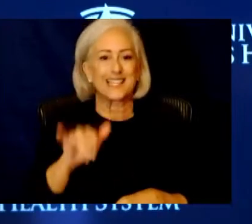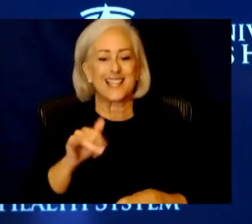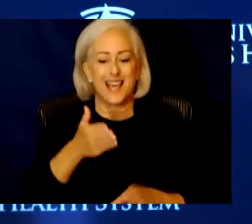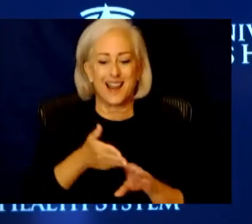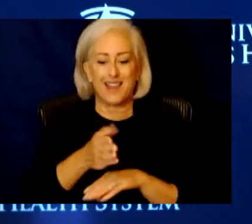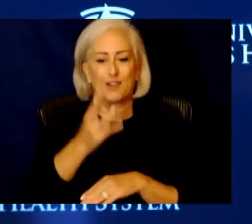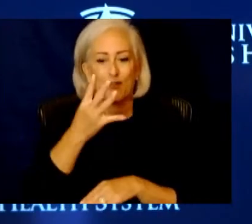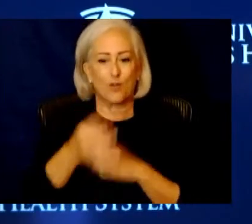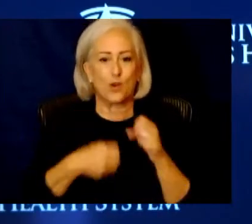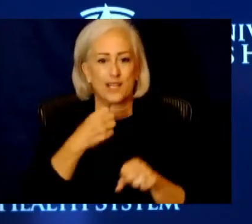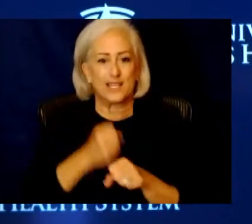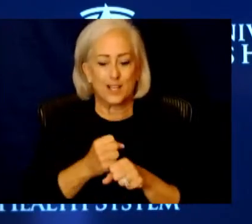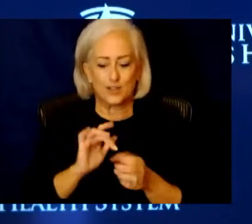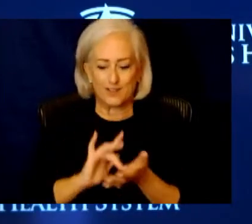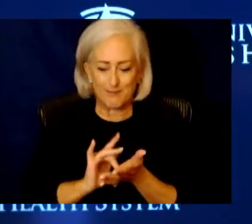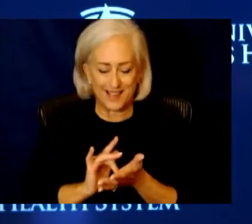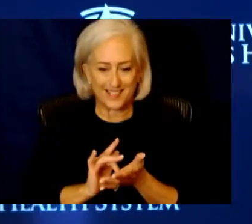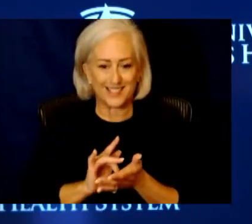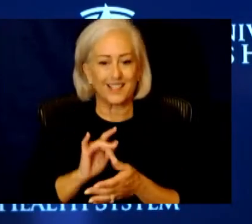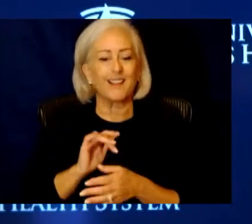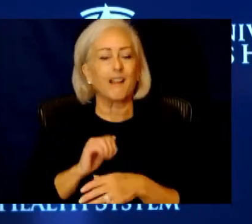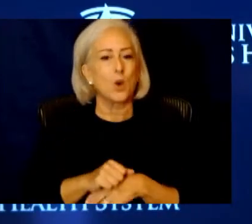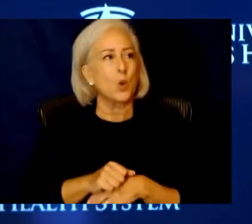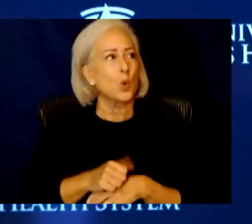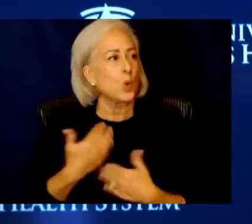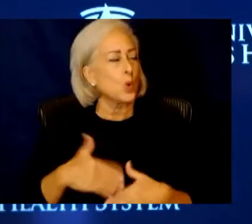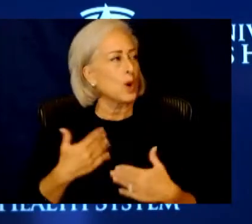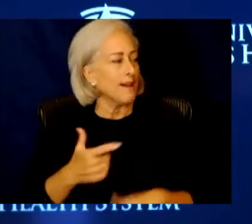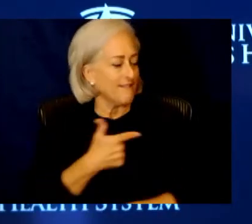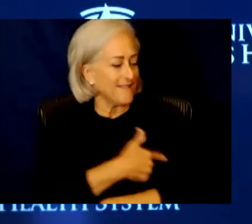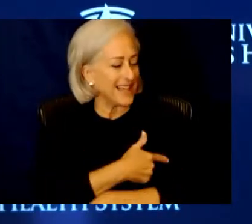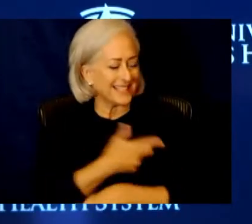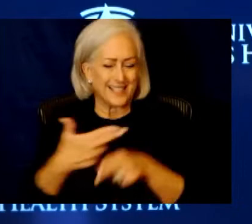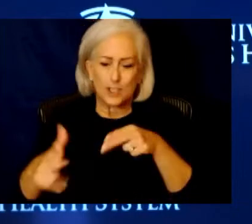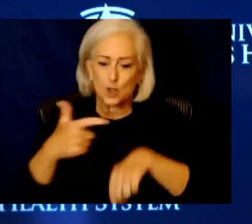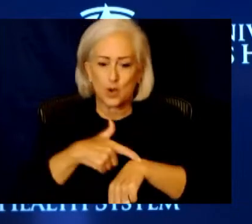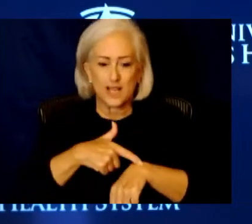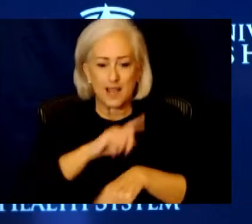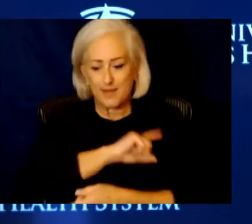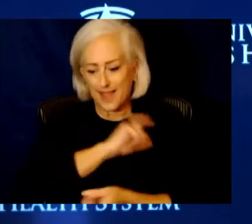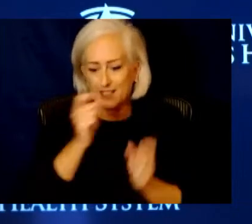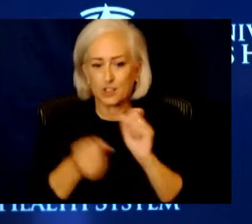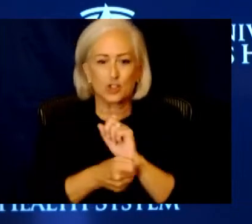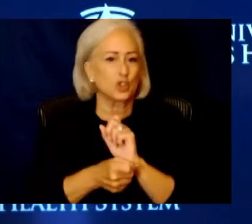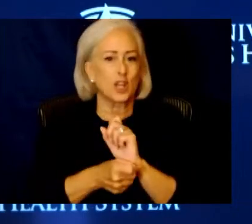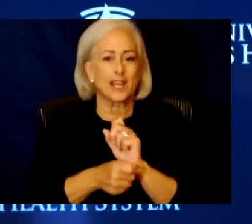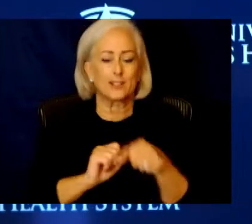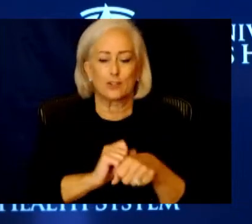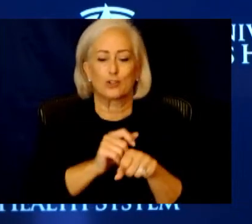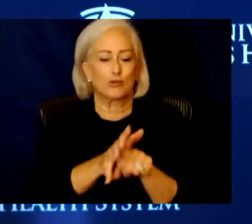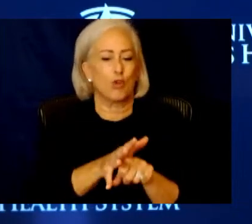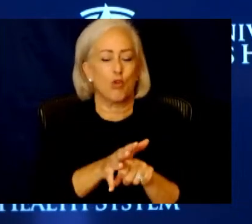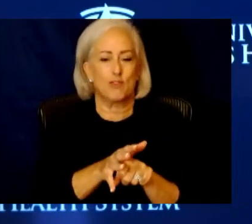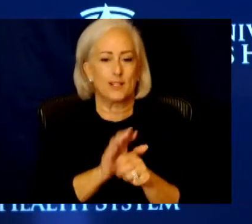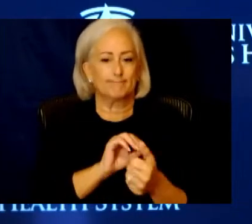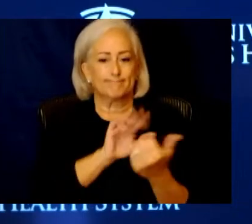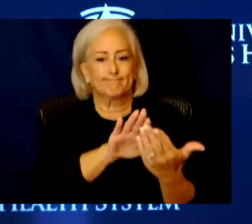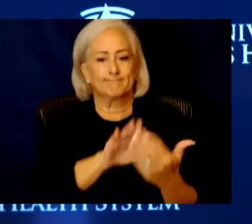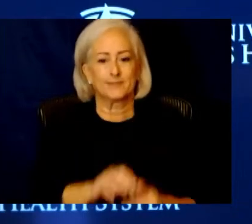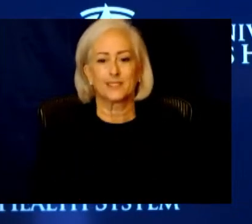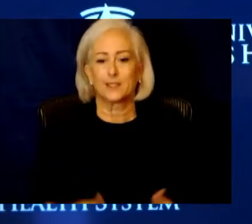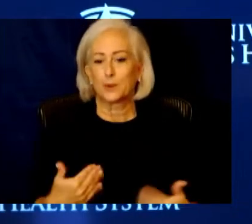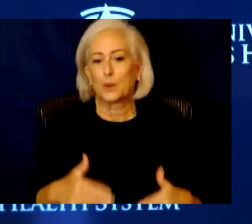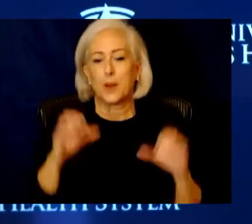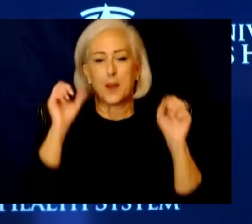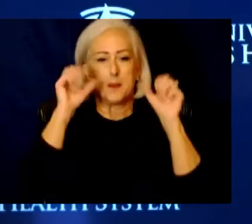astonishing. And something like vaccination in such a short time, which has clearly changed the face of the pandemic. These are amazing times in which